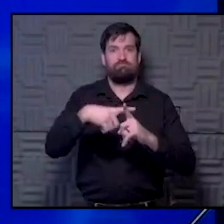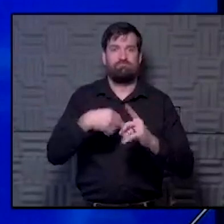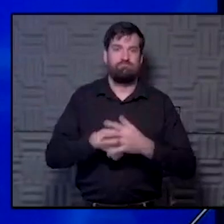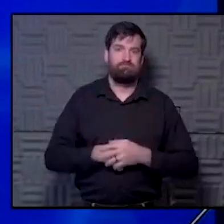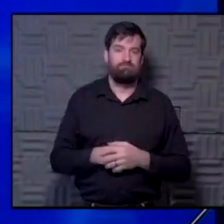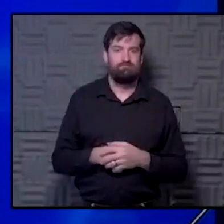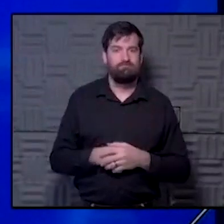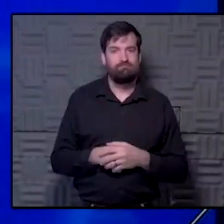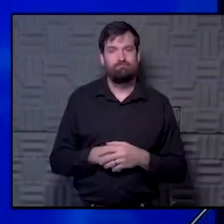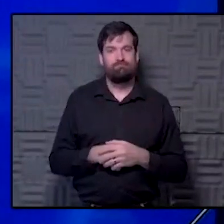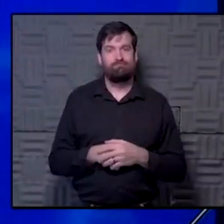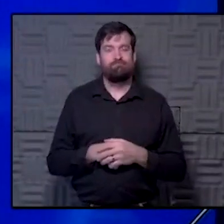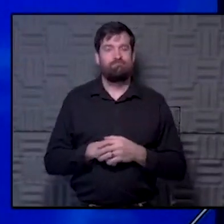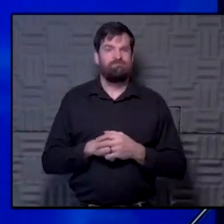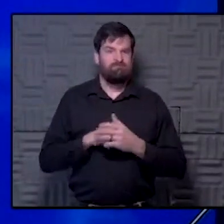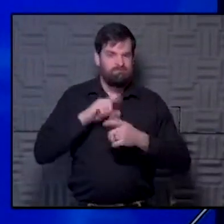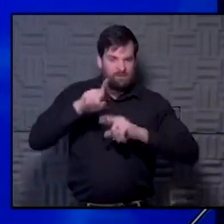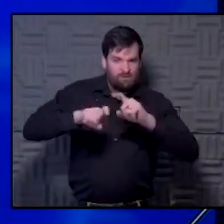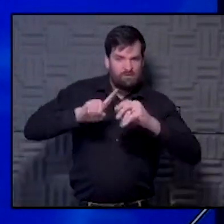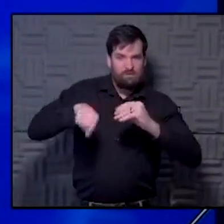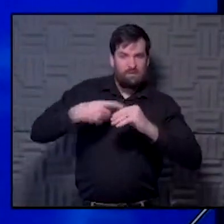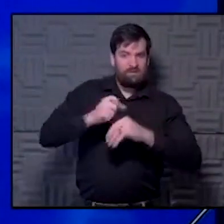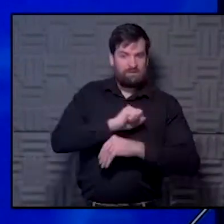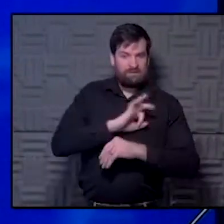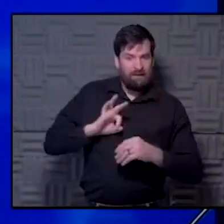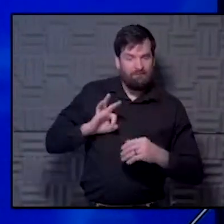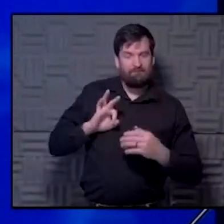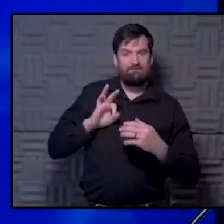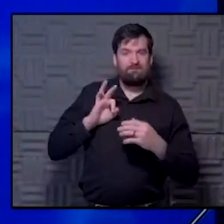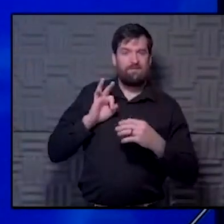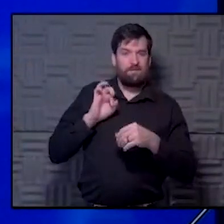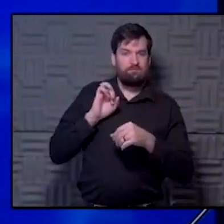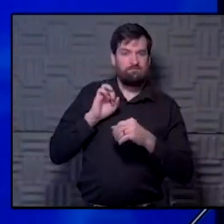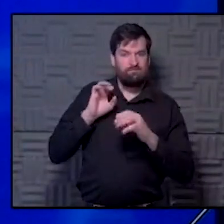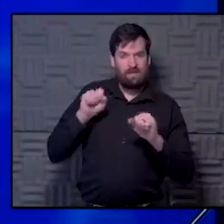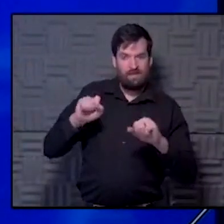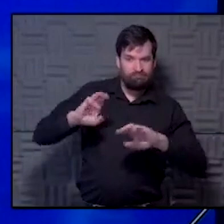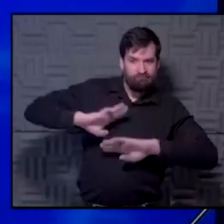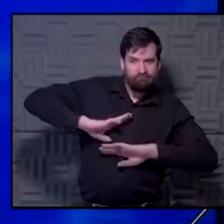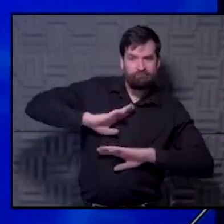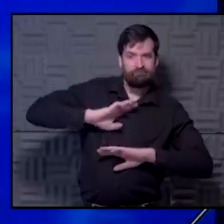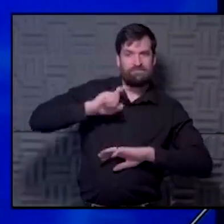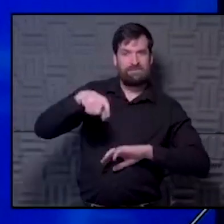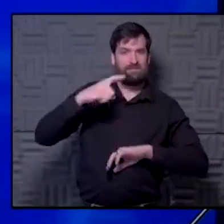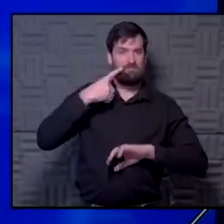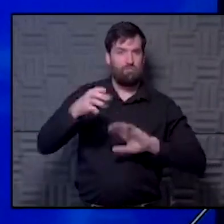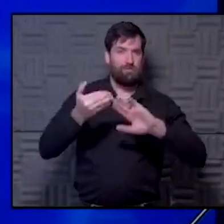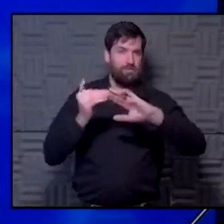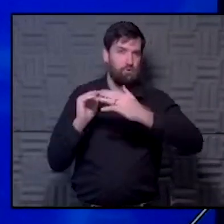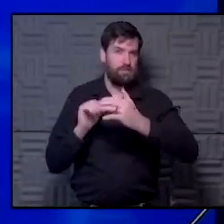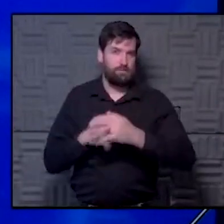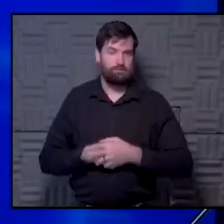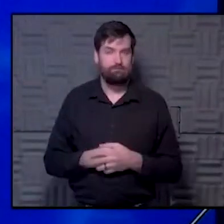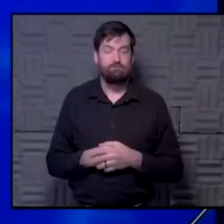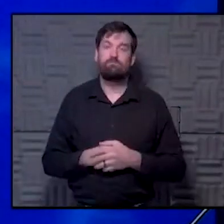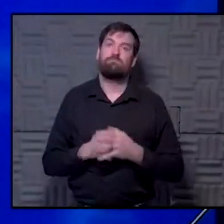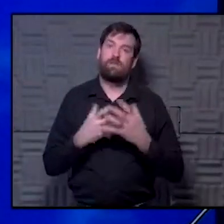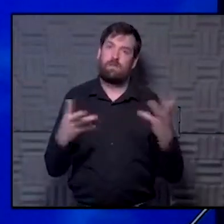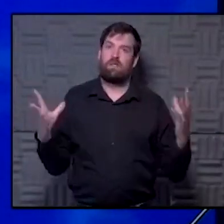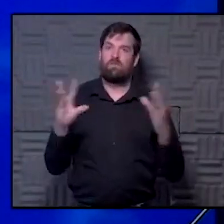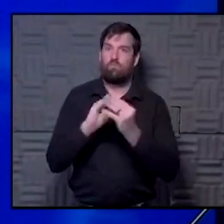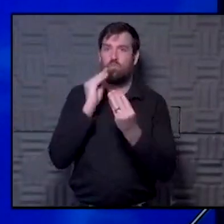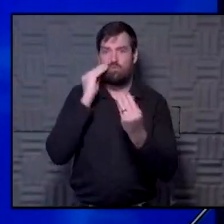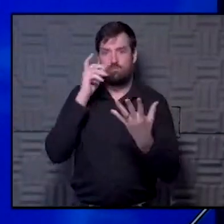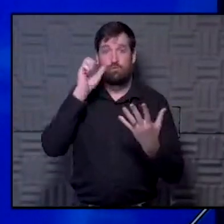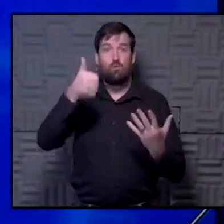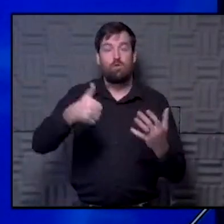it pertains to questions about staffing concerns and our ability to meet the needs of our community as it pertains to healthcare. So much more on that